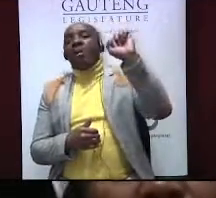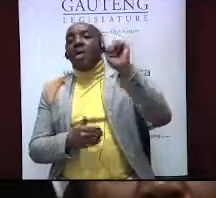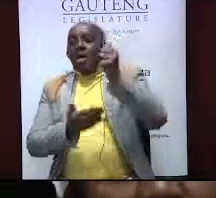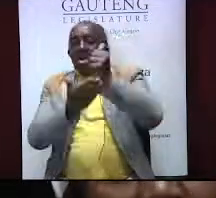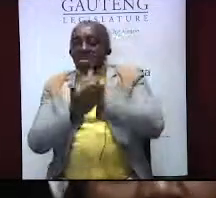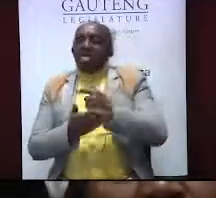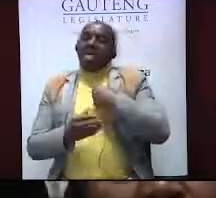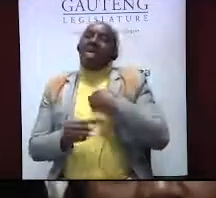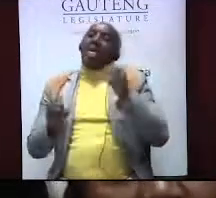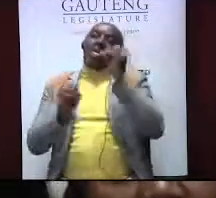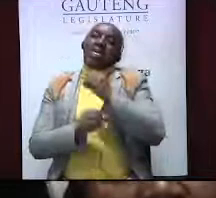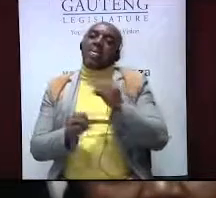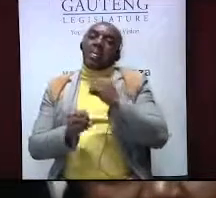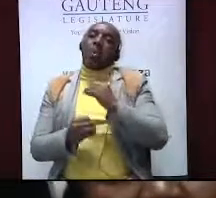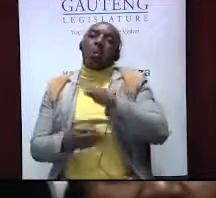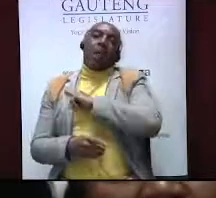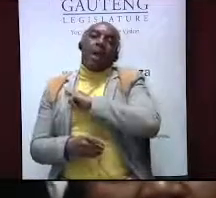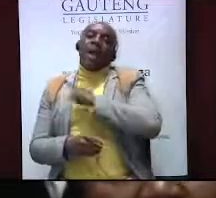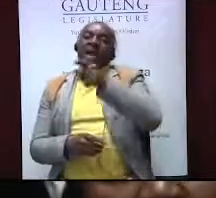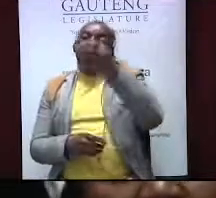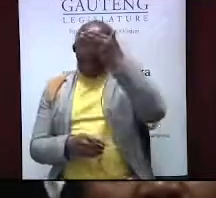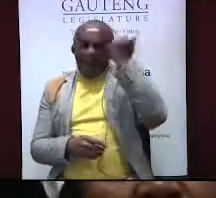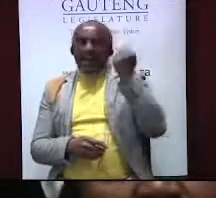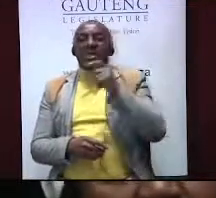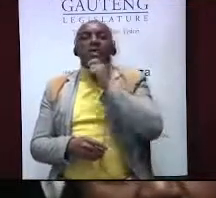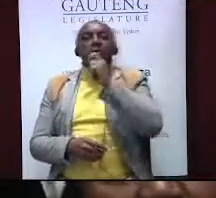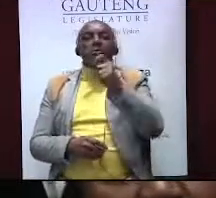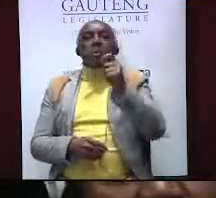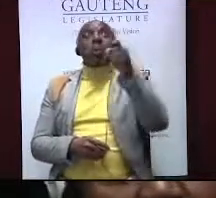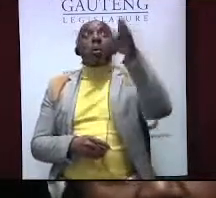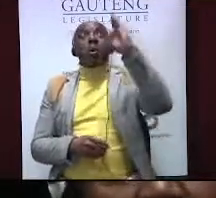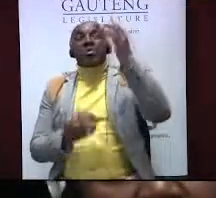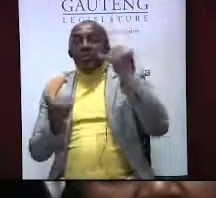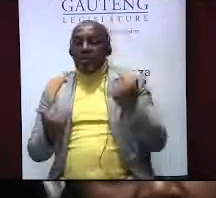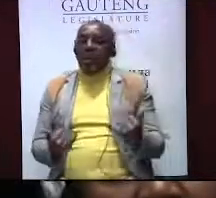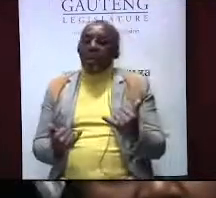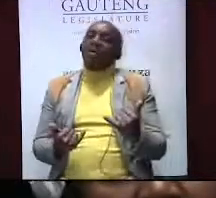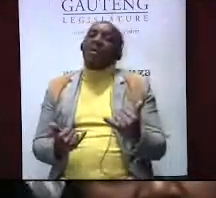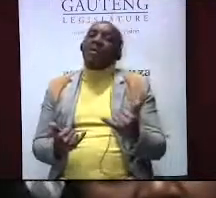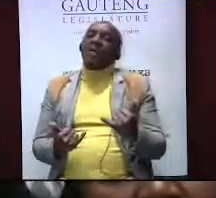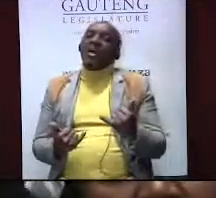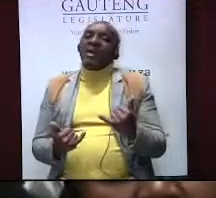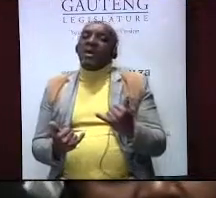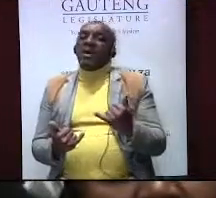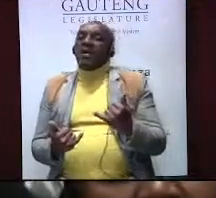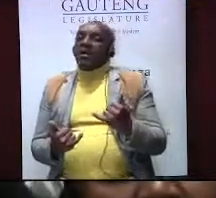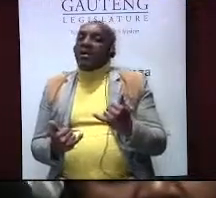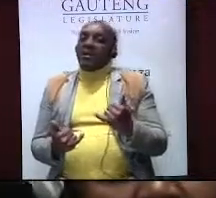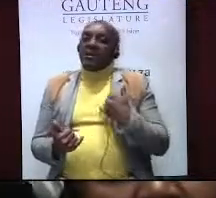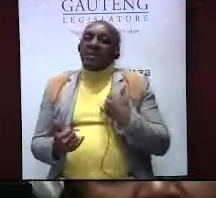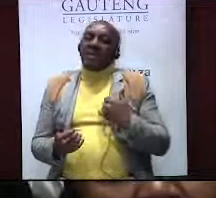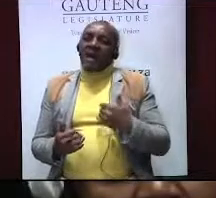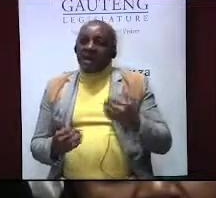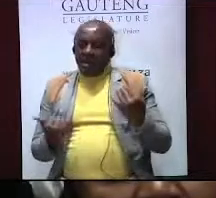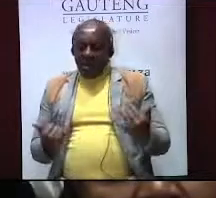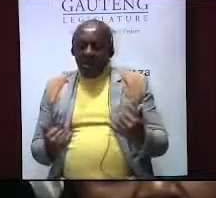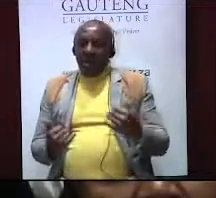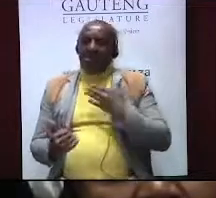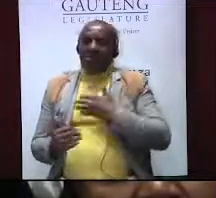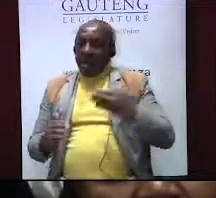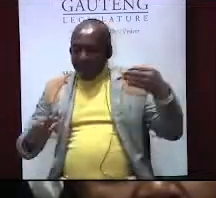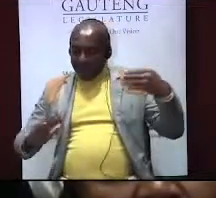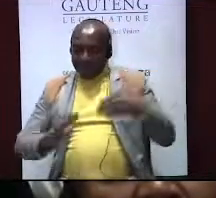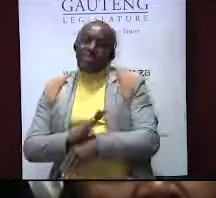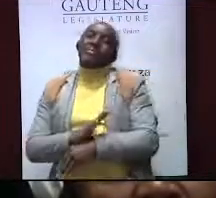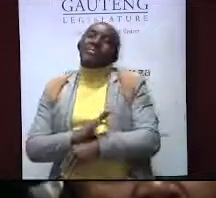abamazi uNkulunkulu weqiniso, abafuni nokumlandela. So manje sizithola sonke singene phakathi kwaleyo boat